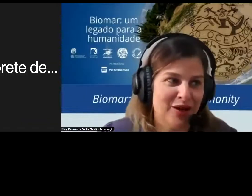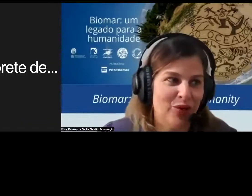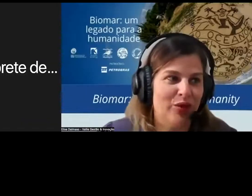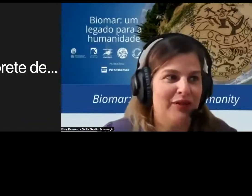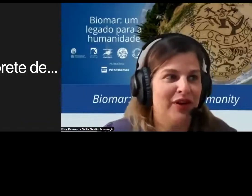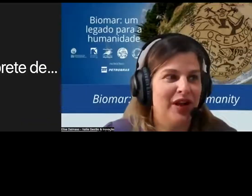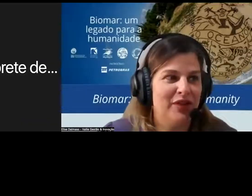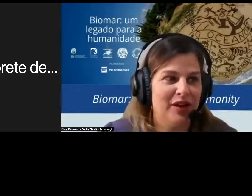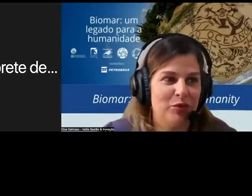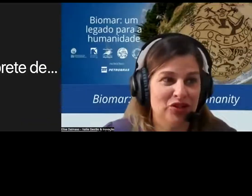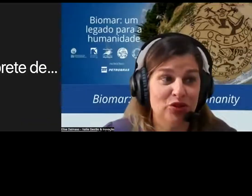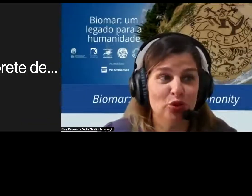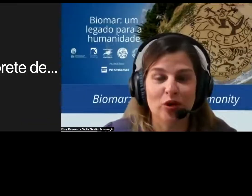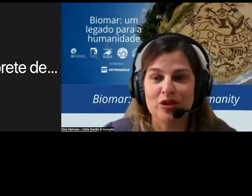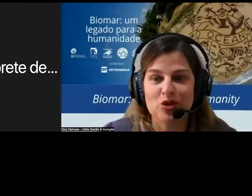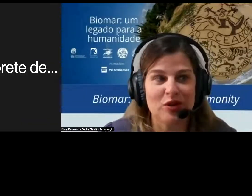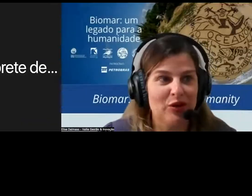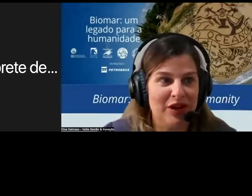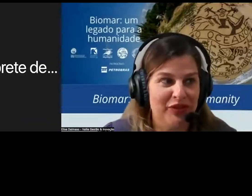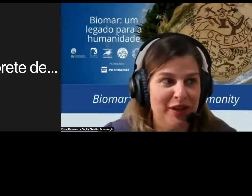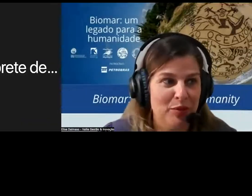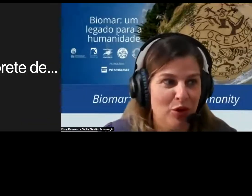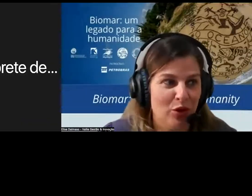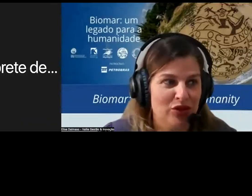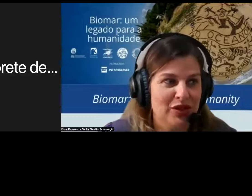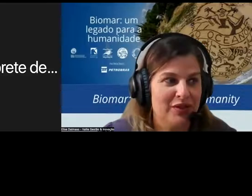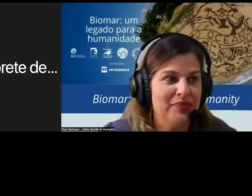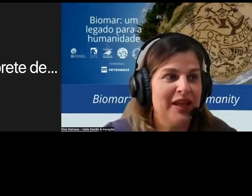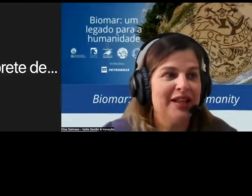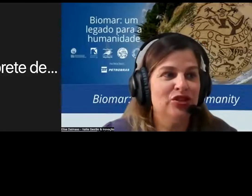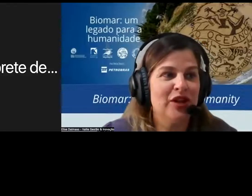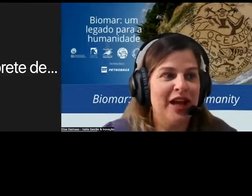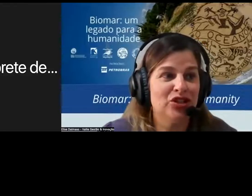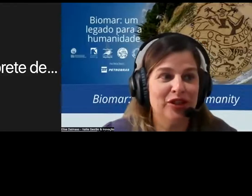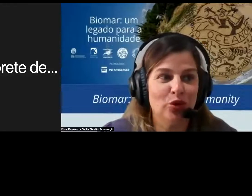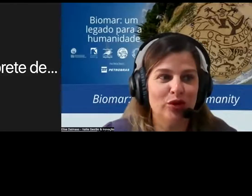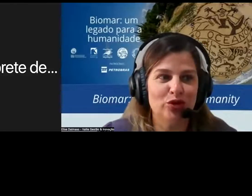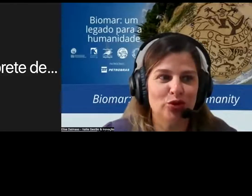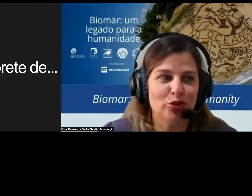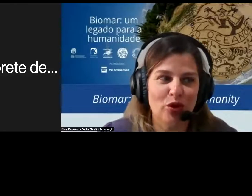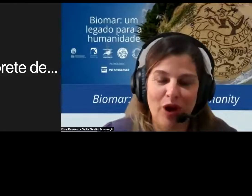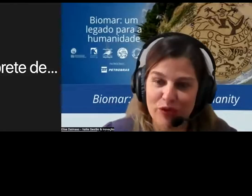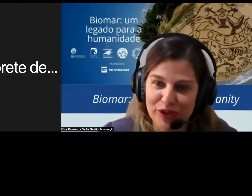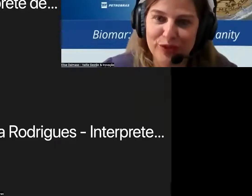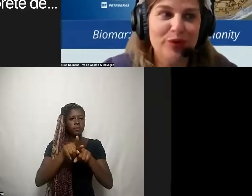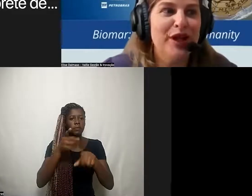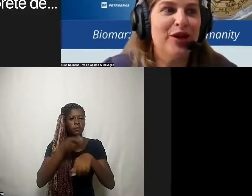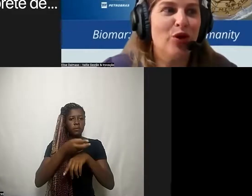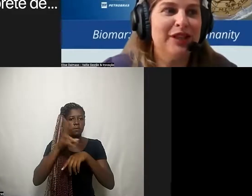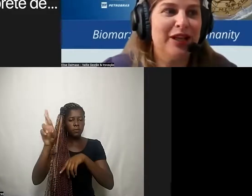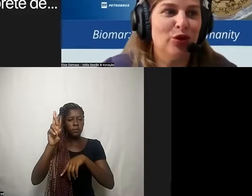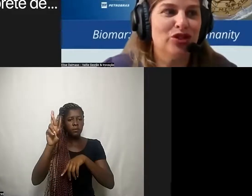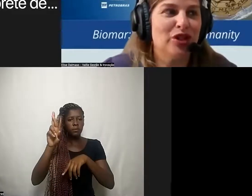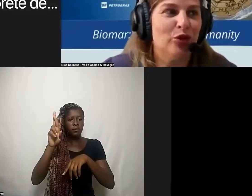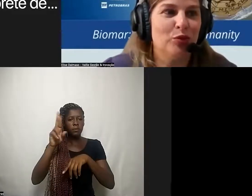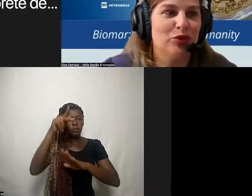Now, I'm gonna invite Flavia Gilbert to present the awareness axis. She's a PhD in biological oceanography. She's